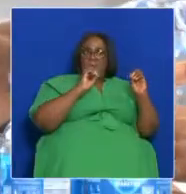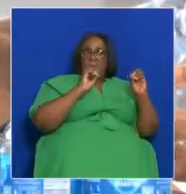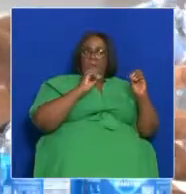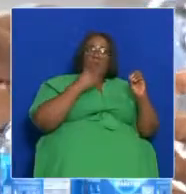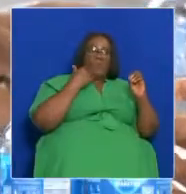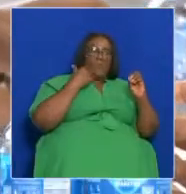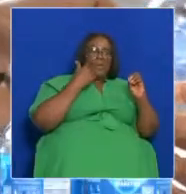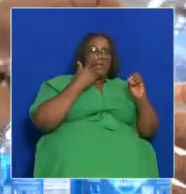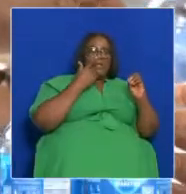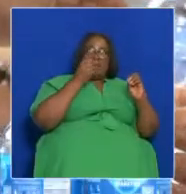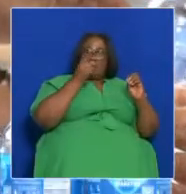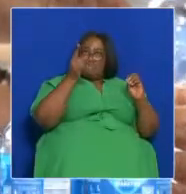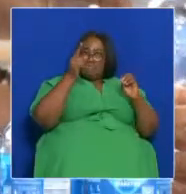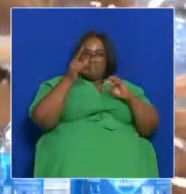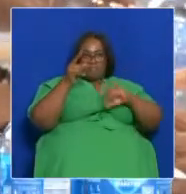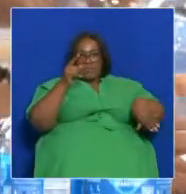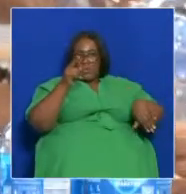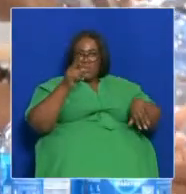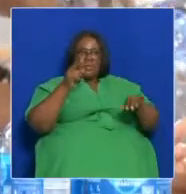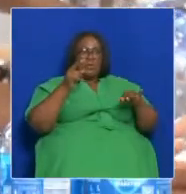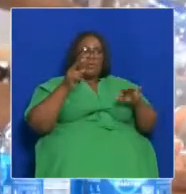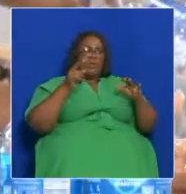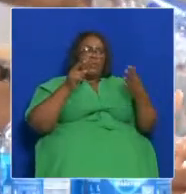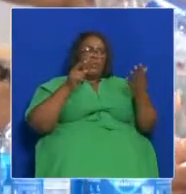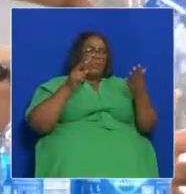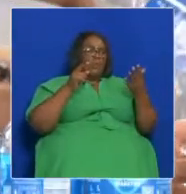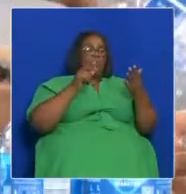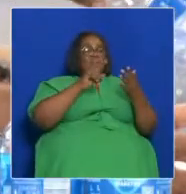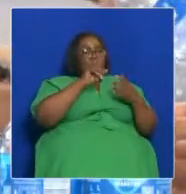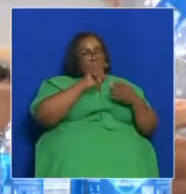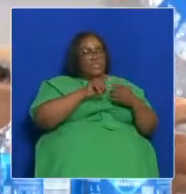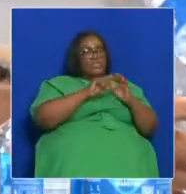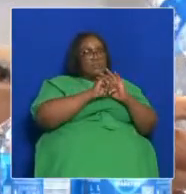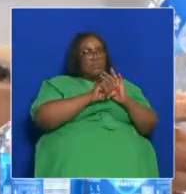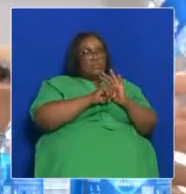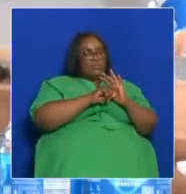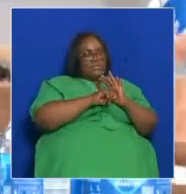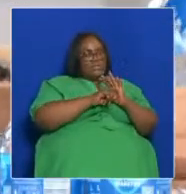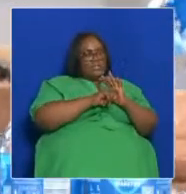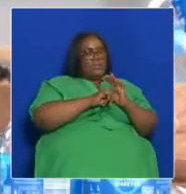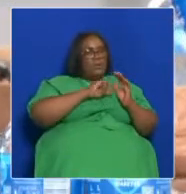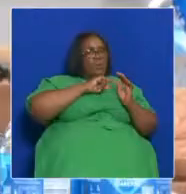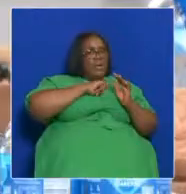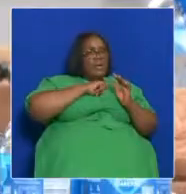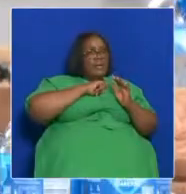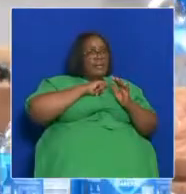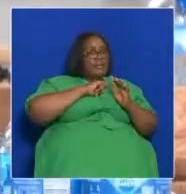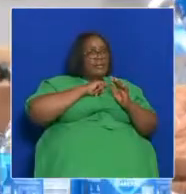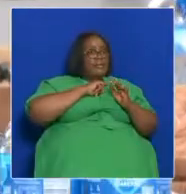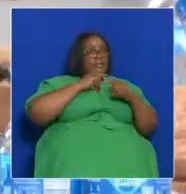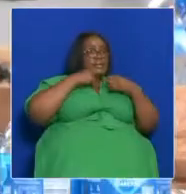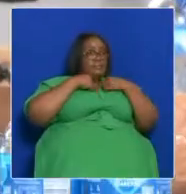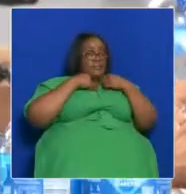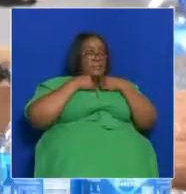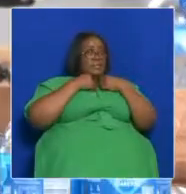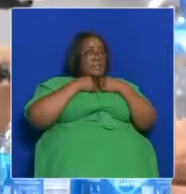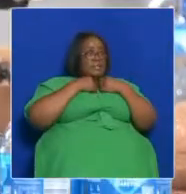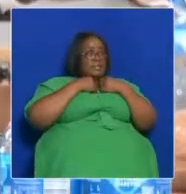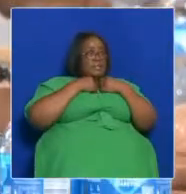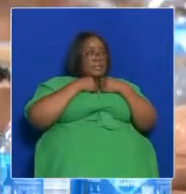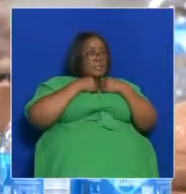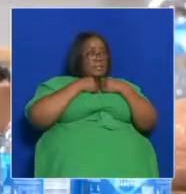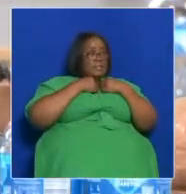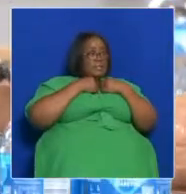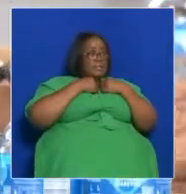the question is important because, at least from where I'm sitting, because among the things that we have the Commission